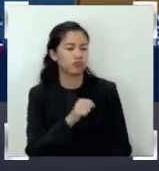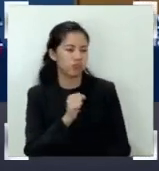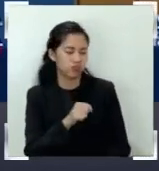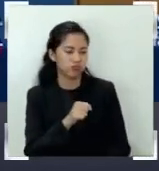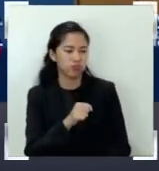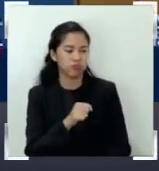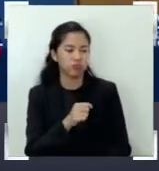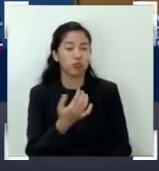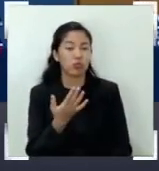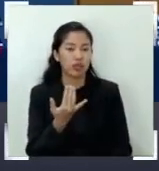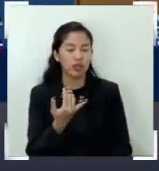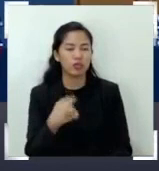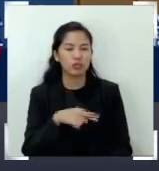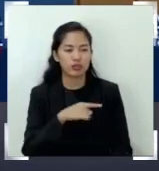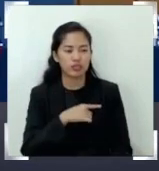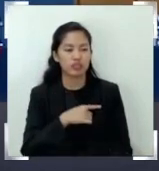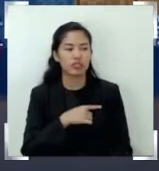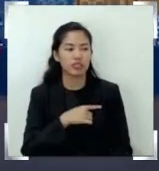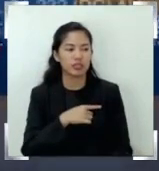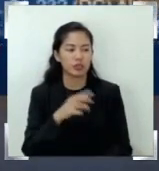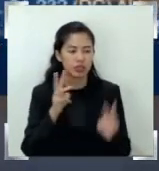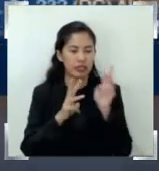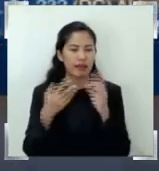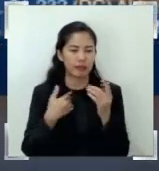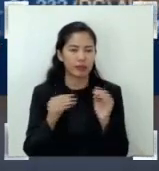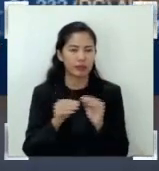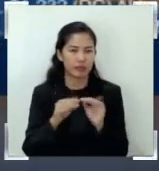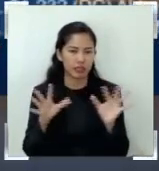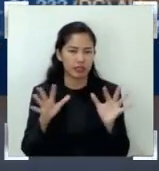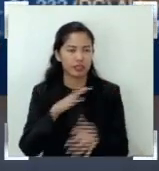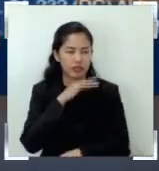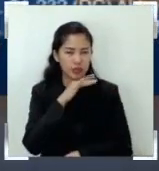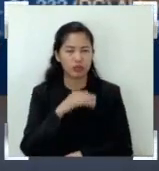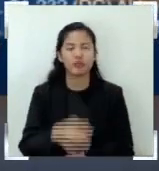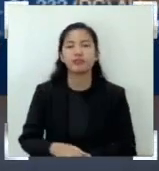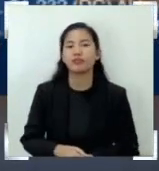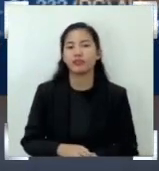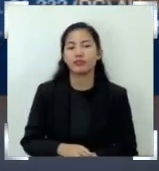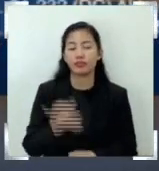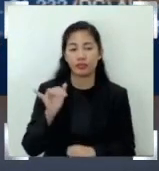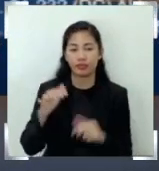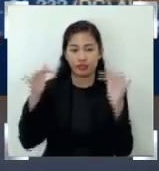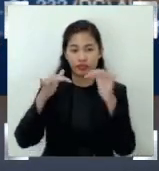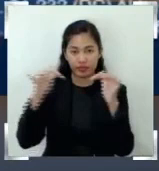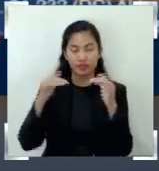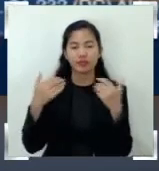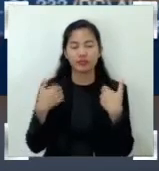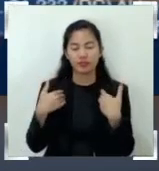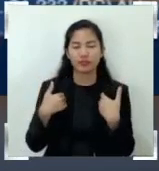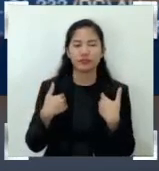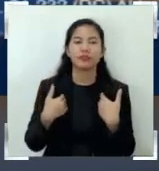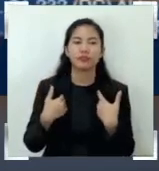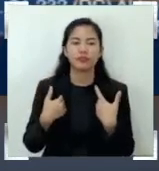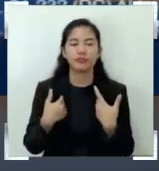might cause the spread of the virus. Sa pagpapatuloy ng pagdinig, isinalang ang mga petisyon ng Akbayan Citizens